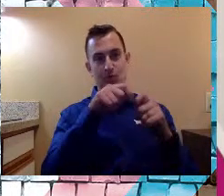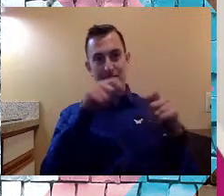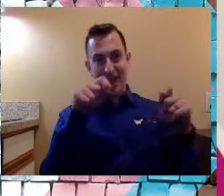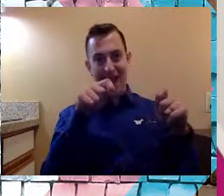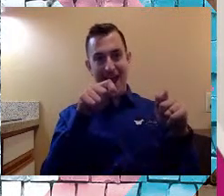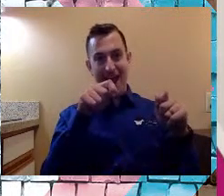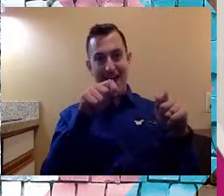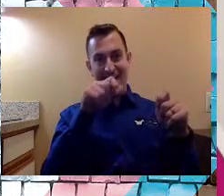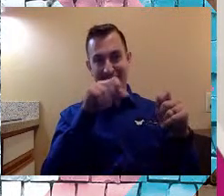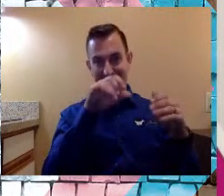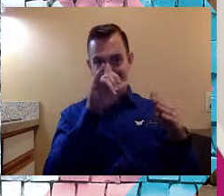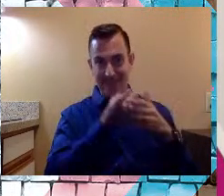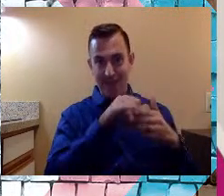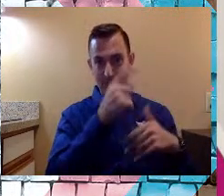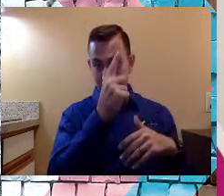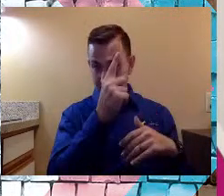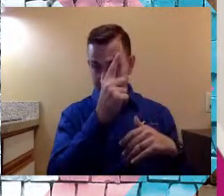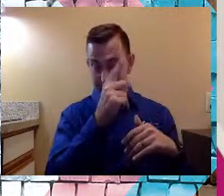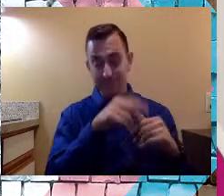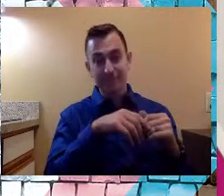tying it